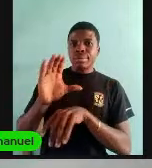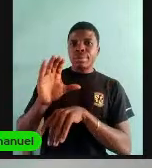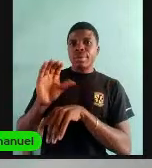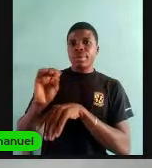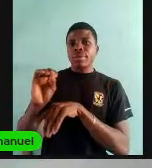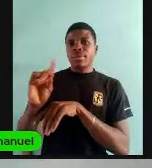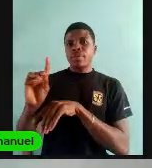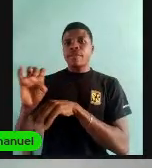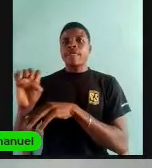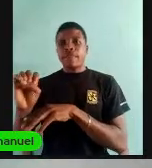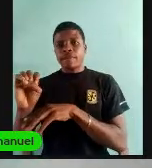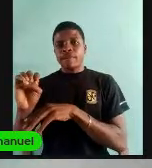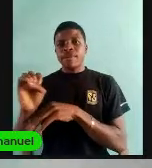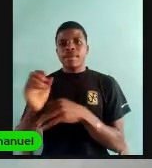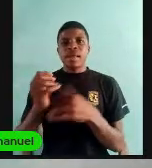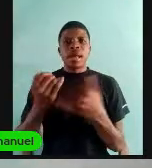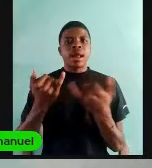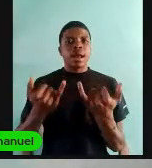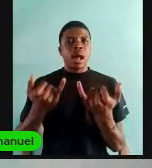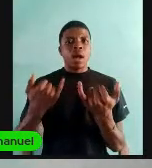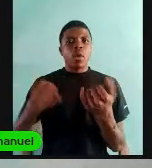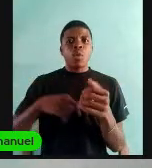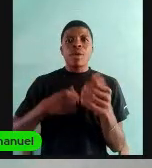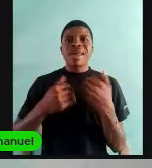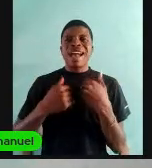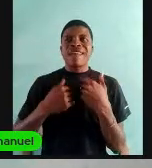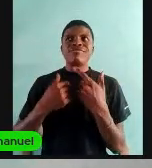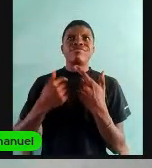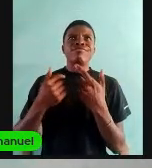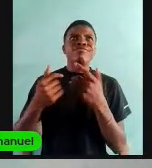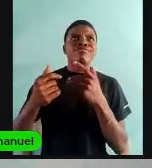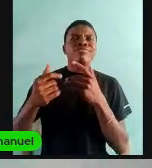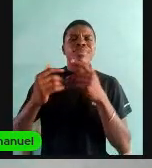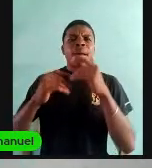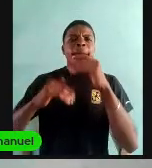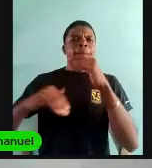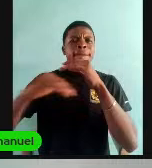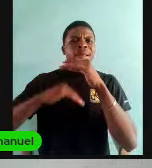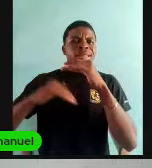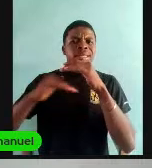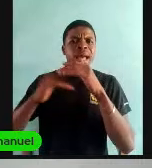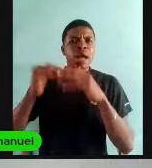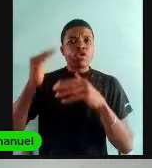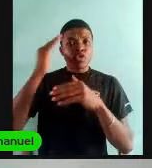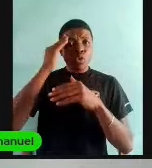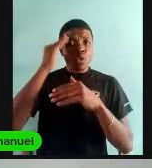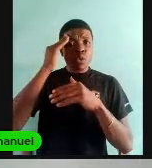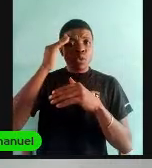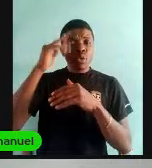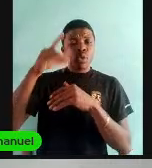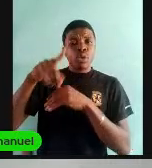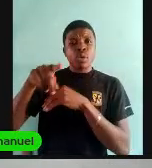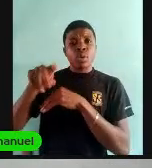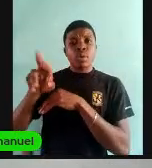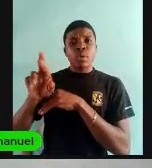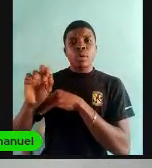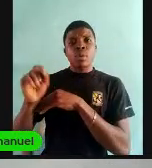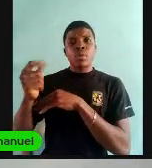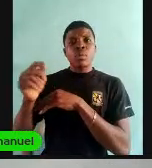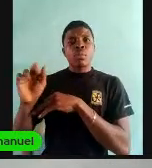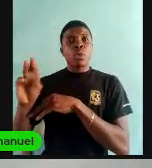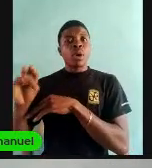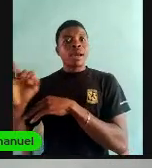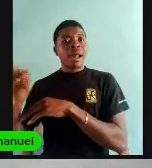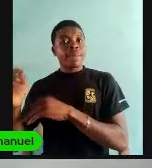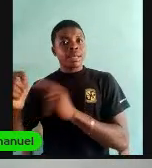programming language are we have Python, which I actually mentioned earlier. We have Java programming language, yes, which is nice and